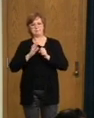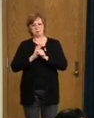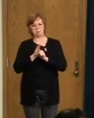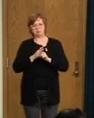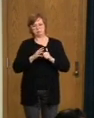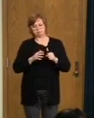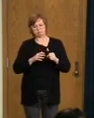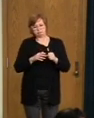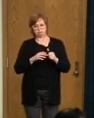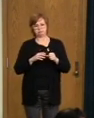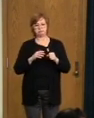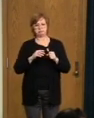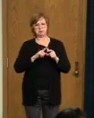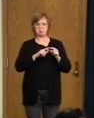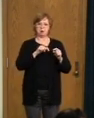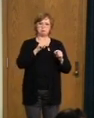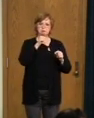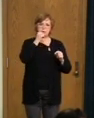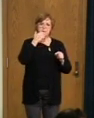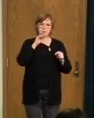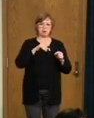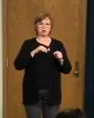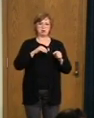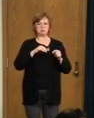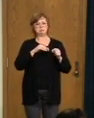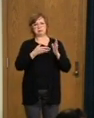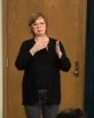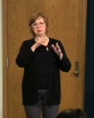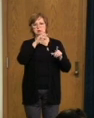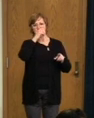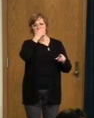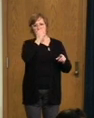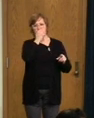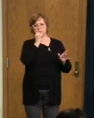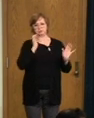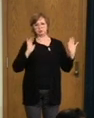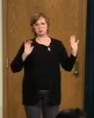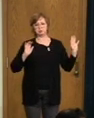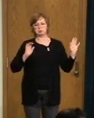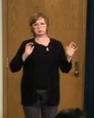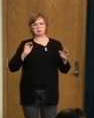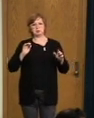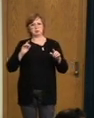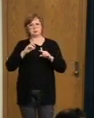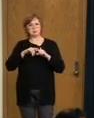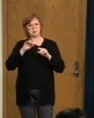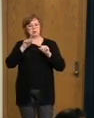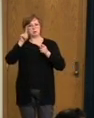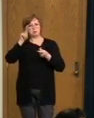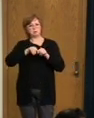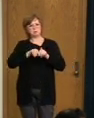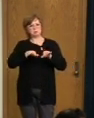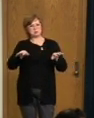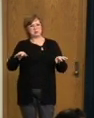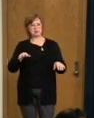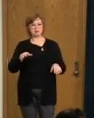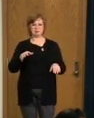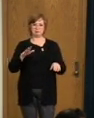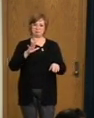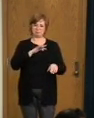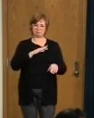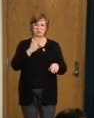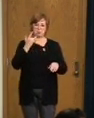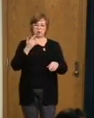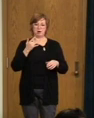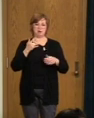apart from COVID. And why that is important is you have fewer contacts to start with. As soon as you develop